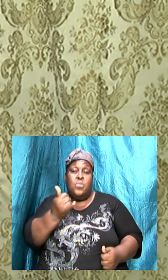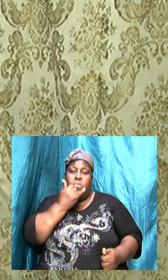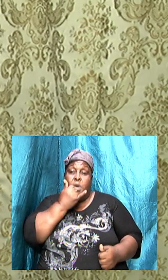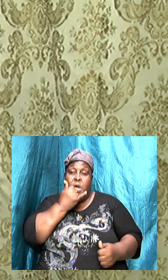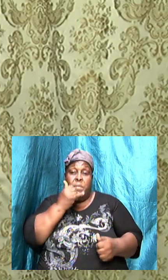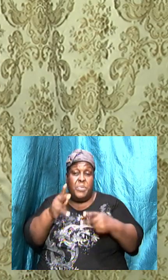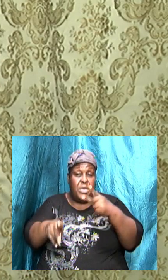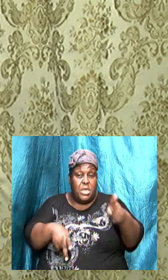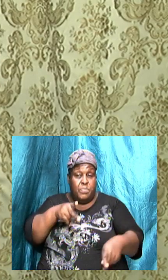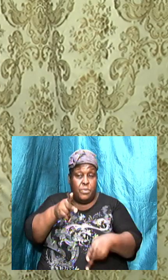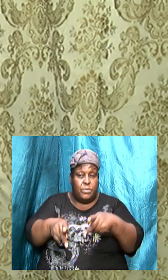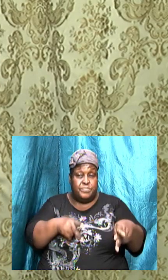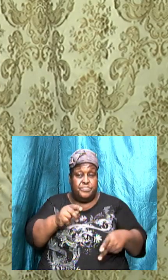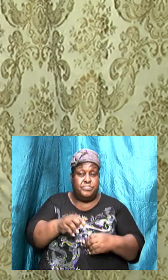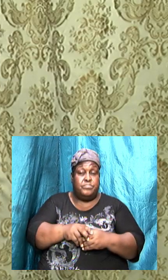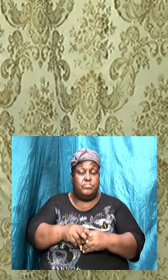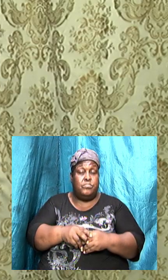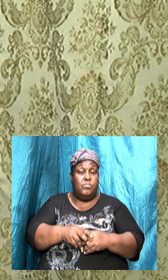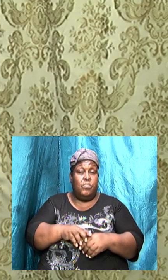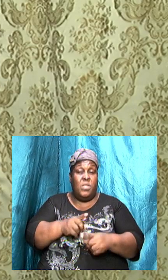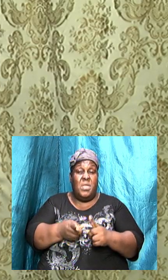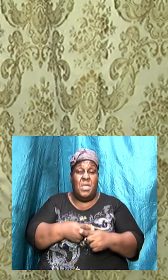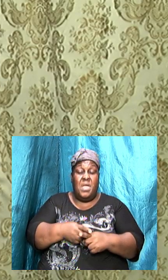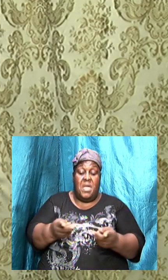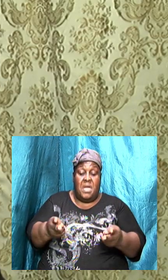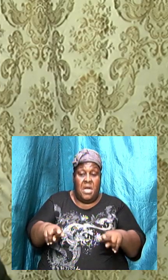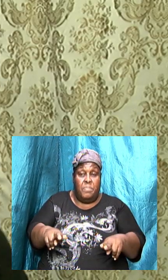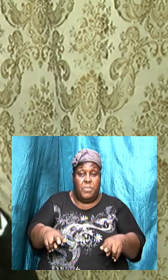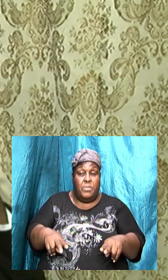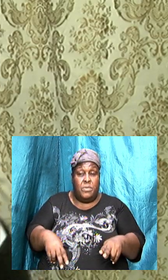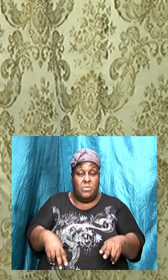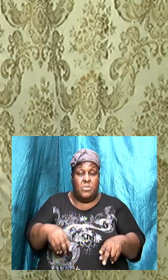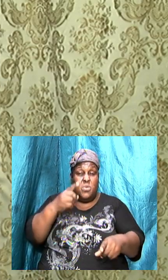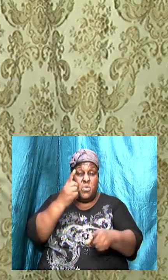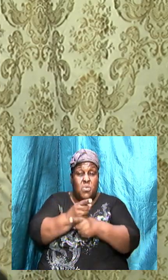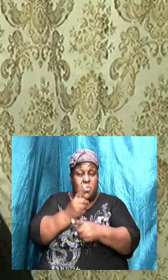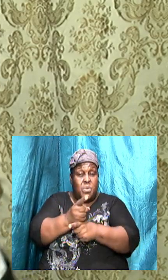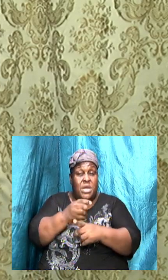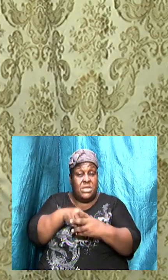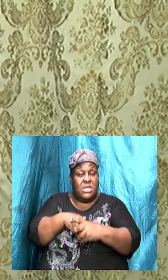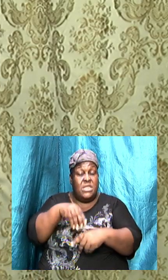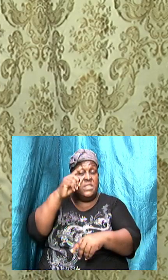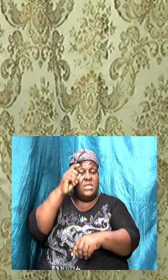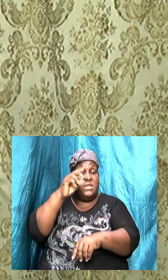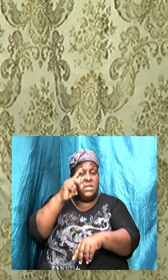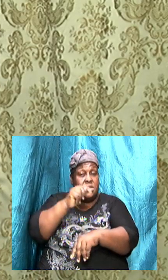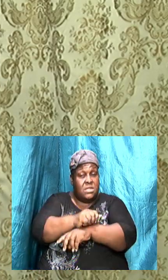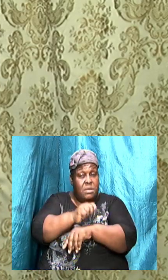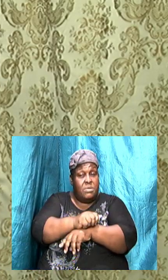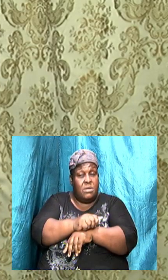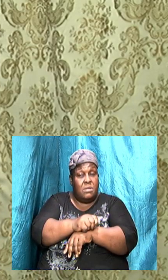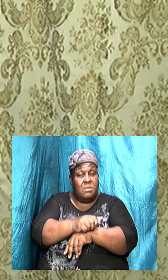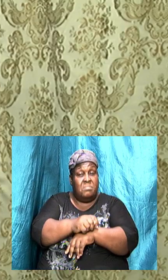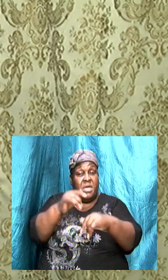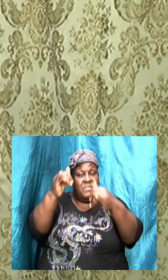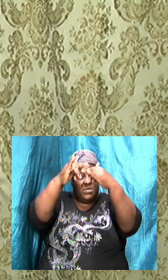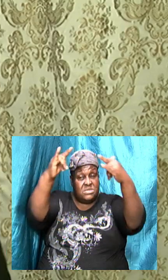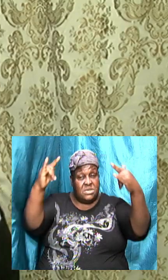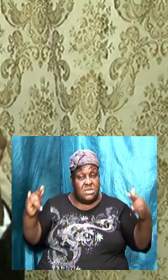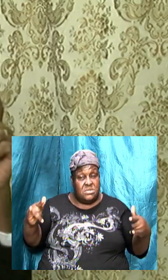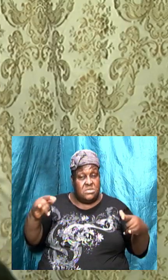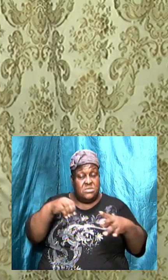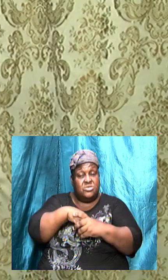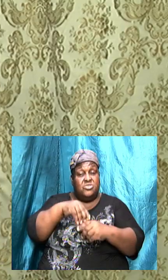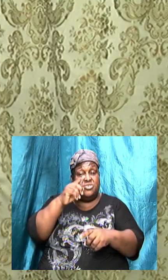because after what happened there with that man and that woman right in the tabernacle, right there at the tent, right in